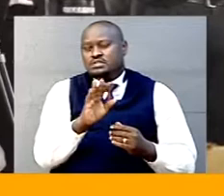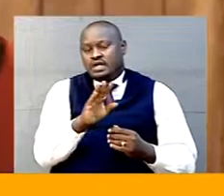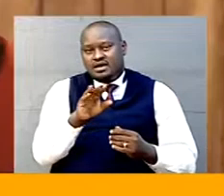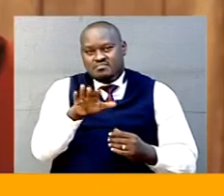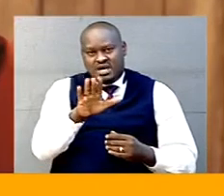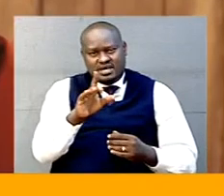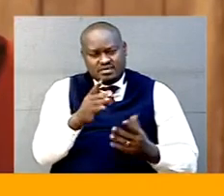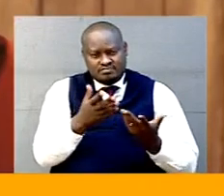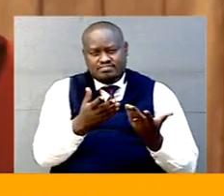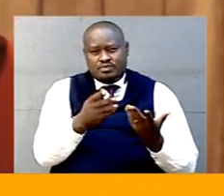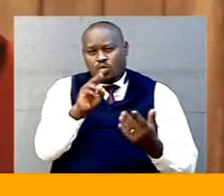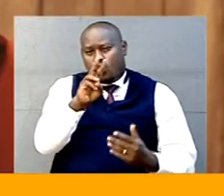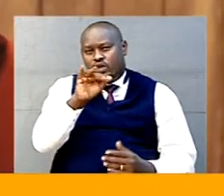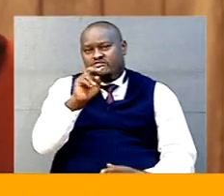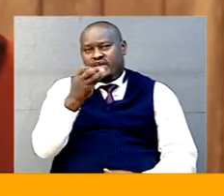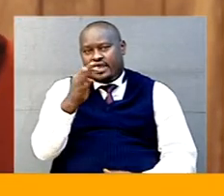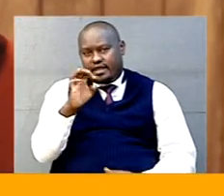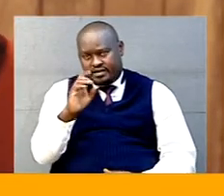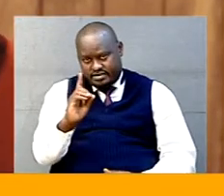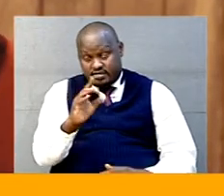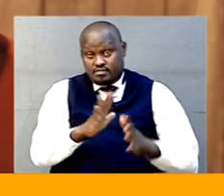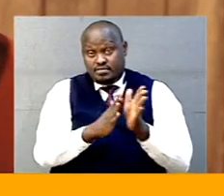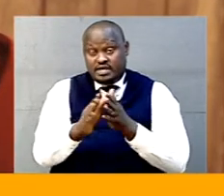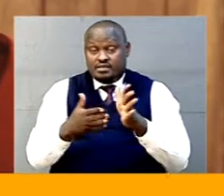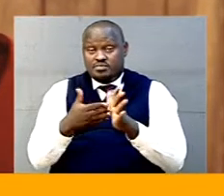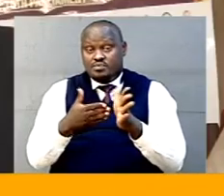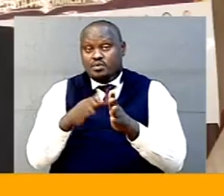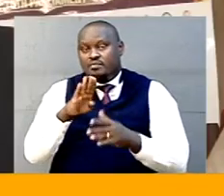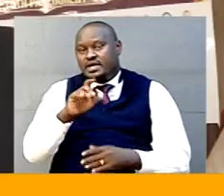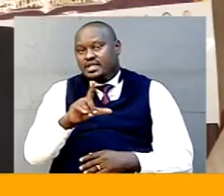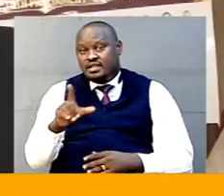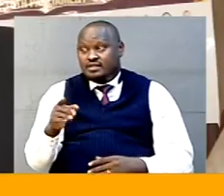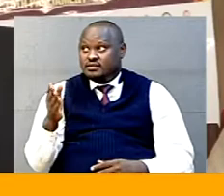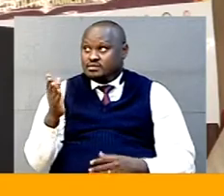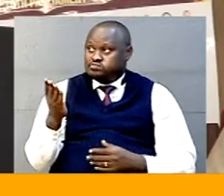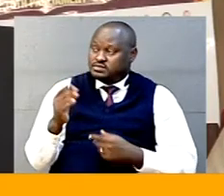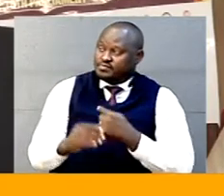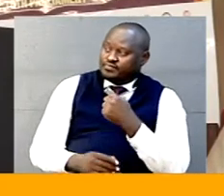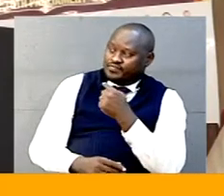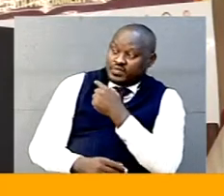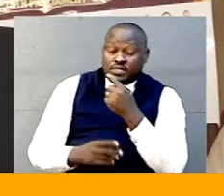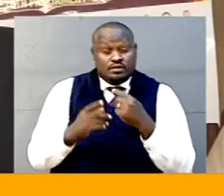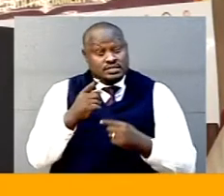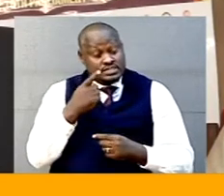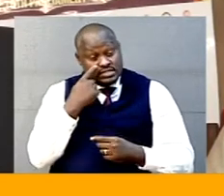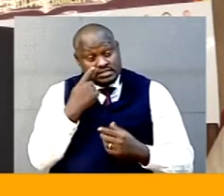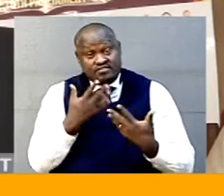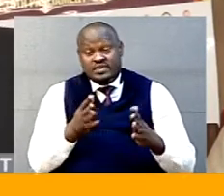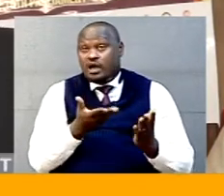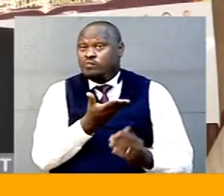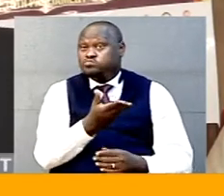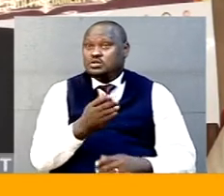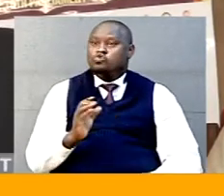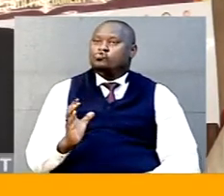Nwagaba, vowed to oppose the bill at all costs. You may have noted that the committee, which